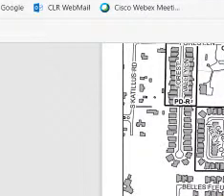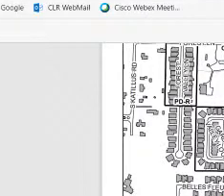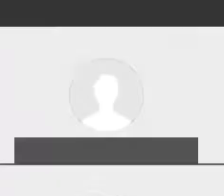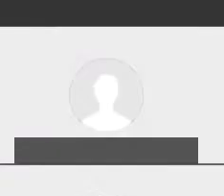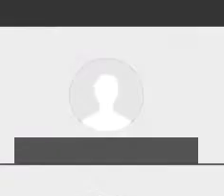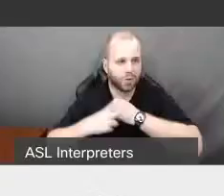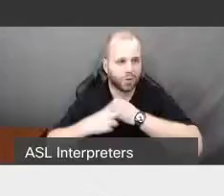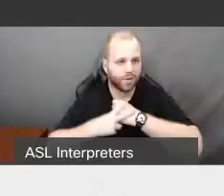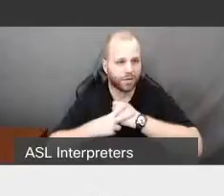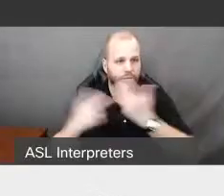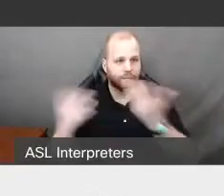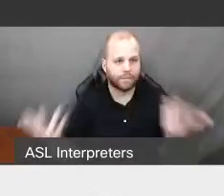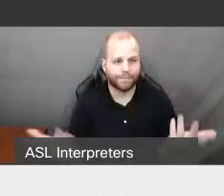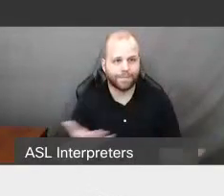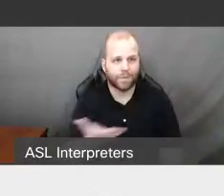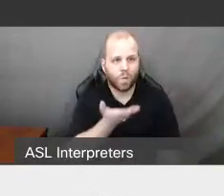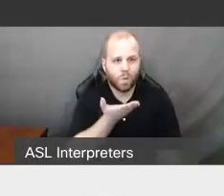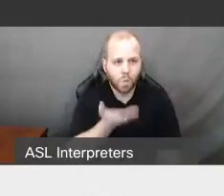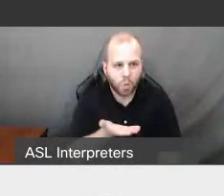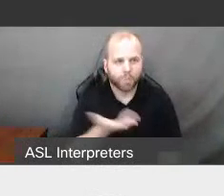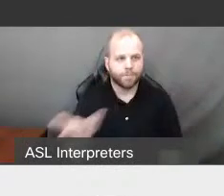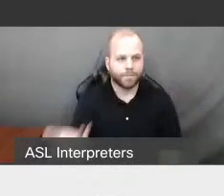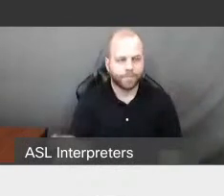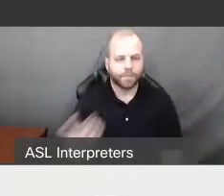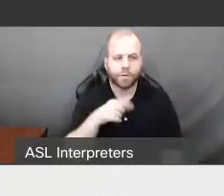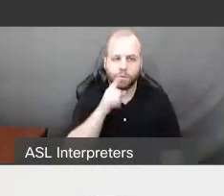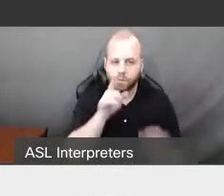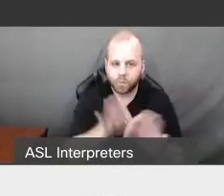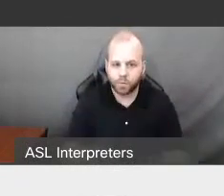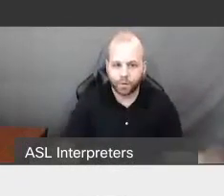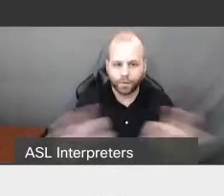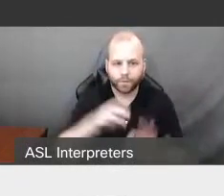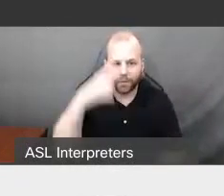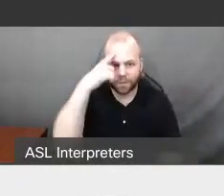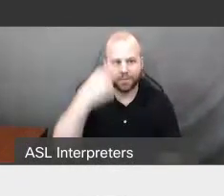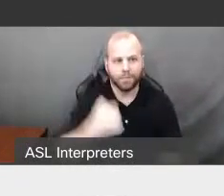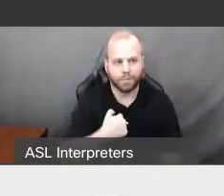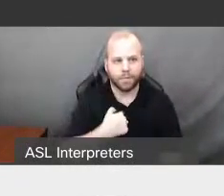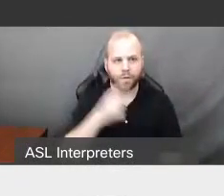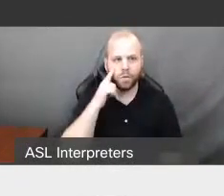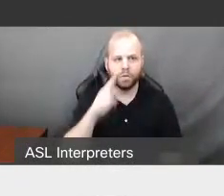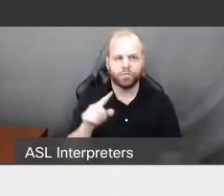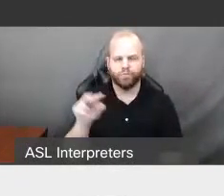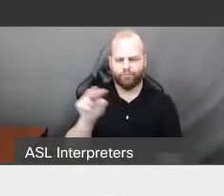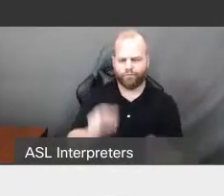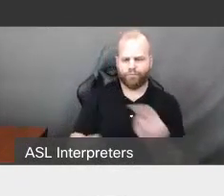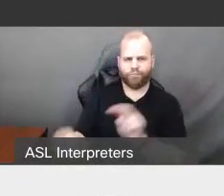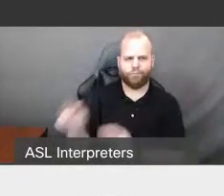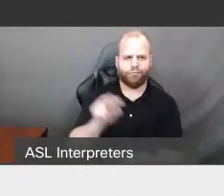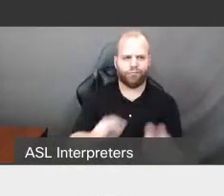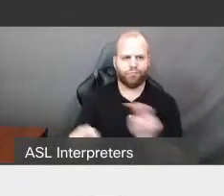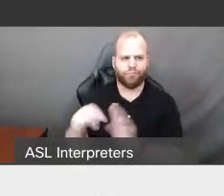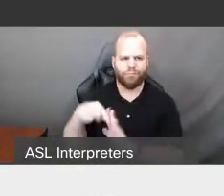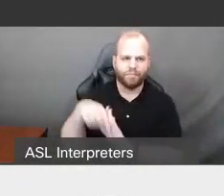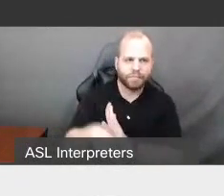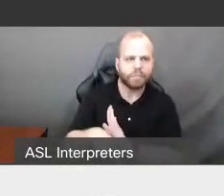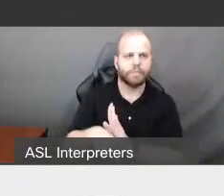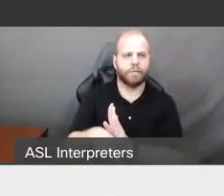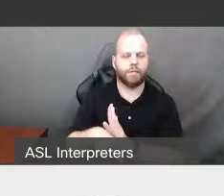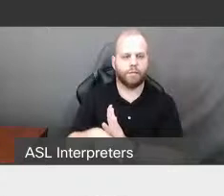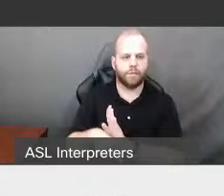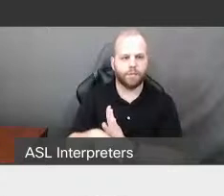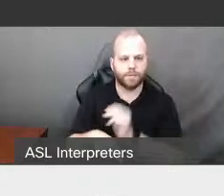property. It's very important to me that we take a good look at what's being done here,